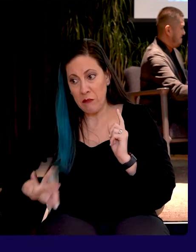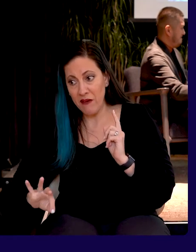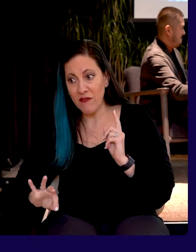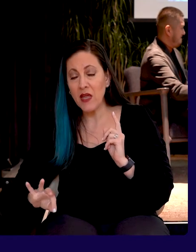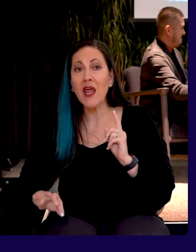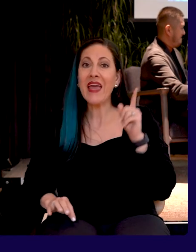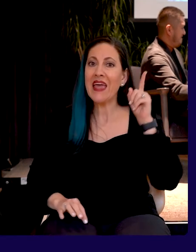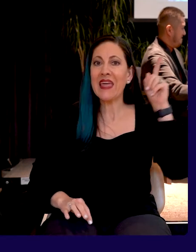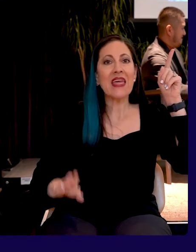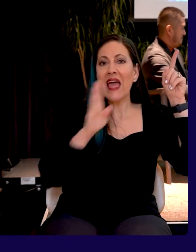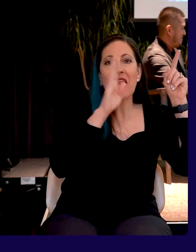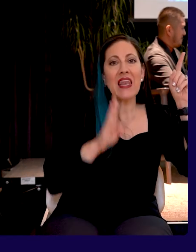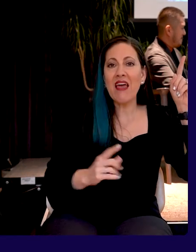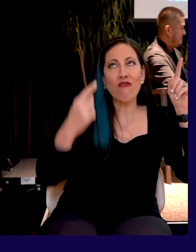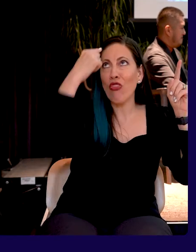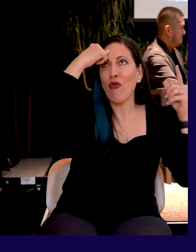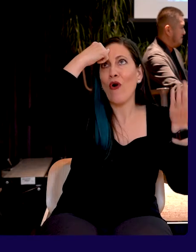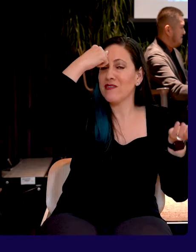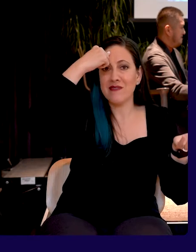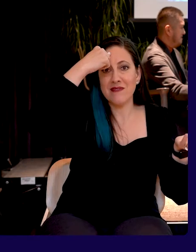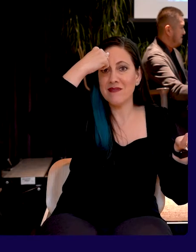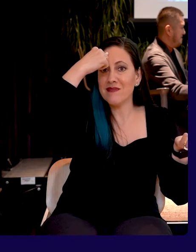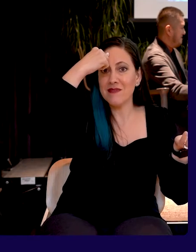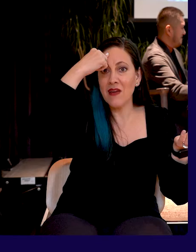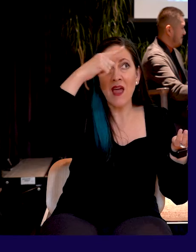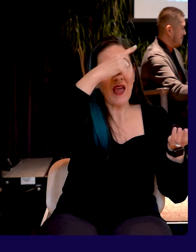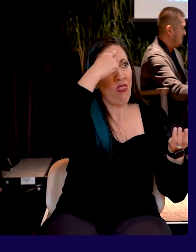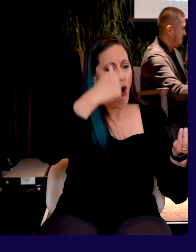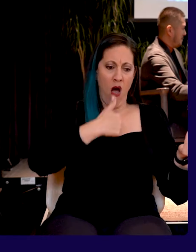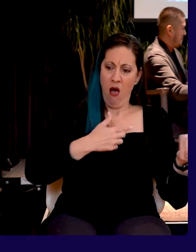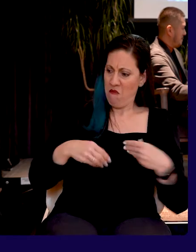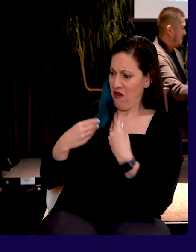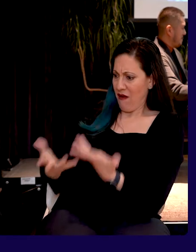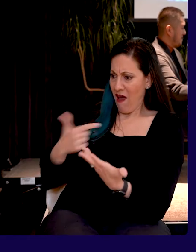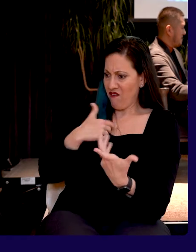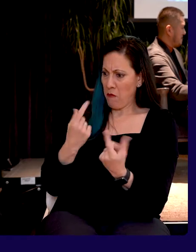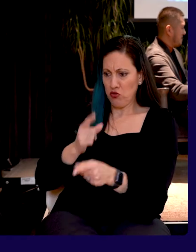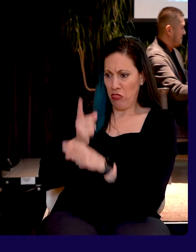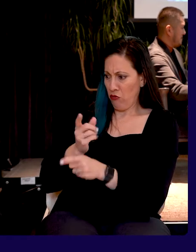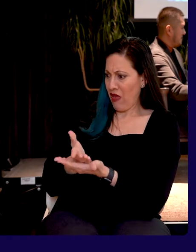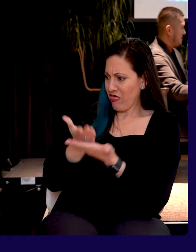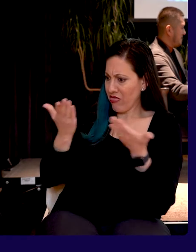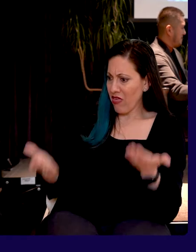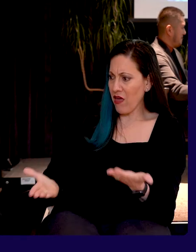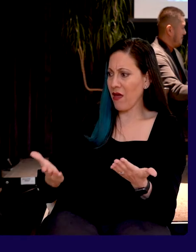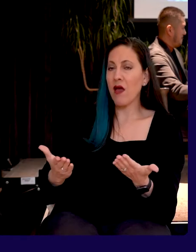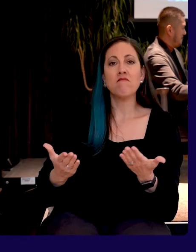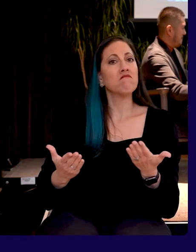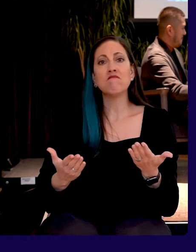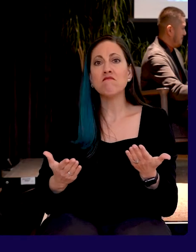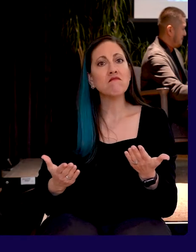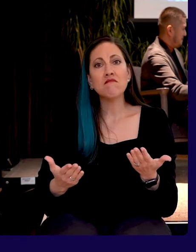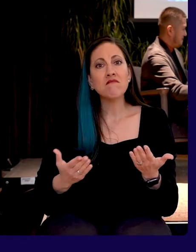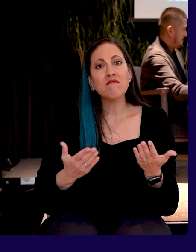And he hadn't even considered that. He thought he was being generous and he was doing the right thing. He wouldn't even, when we talk